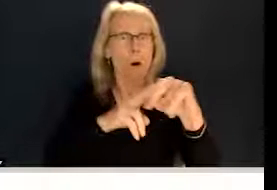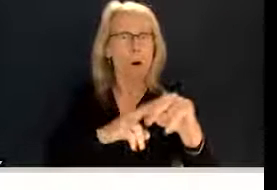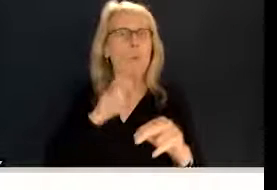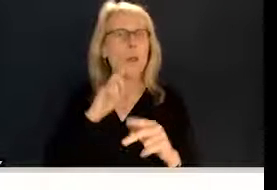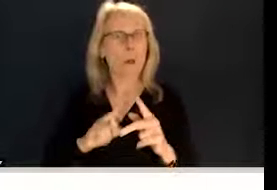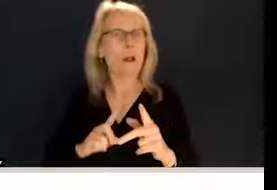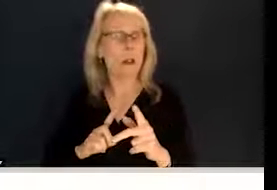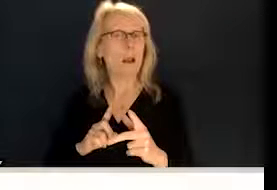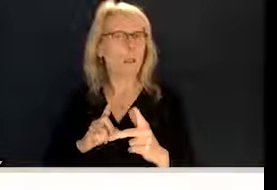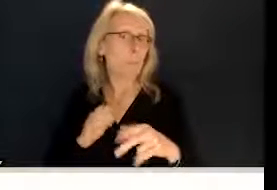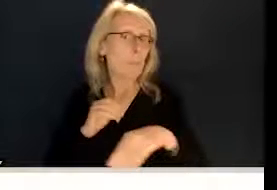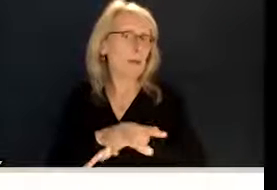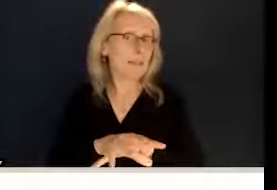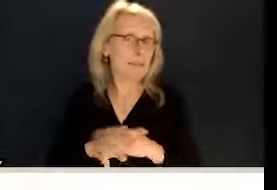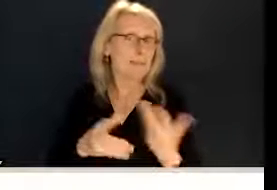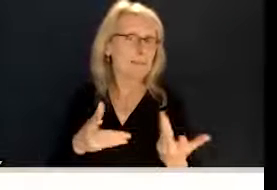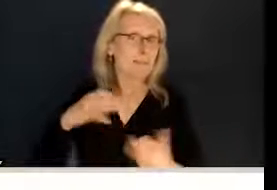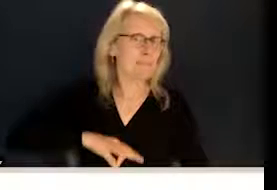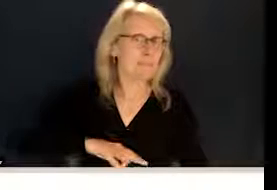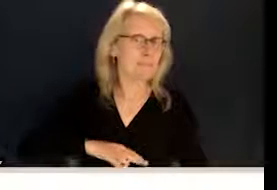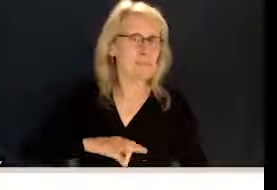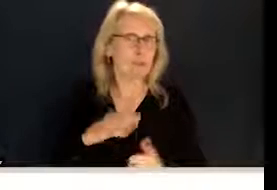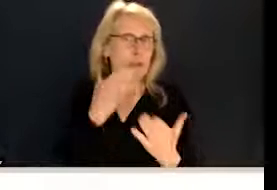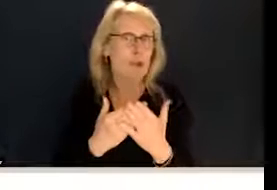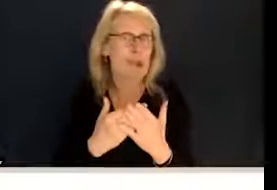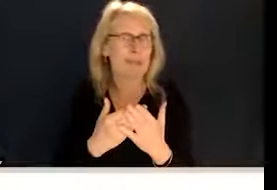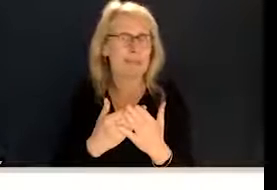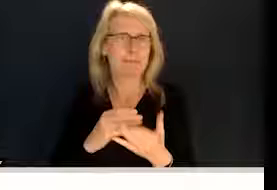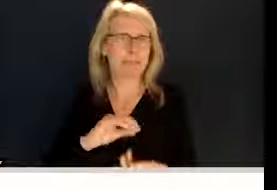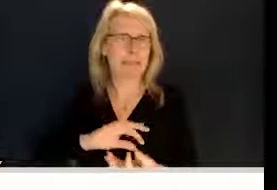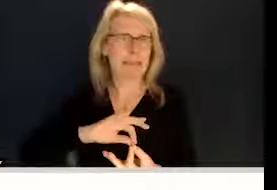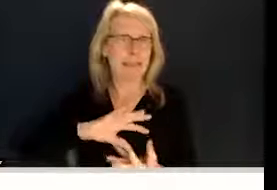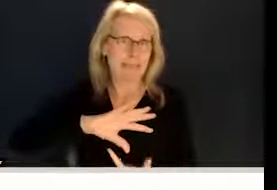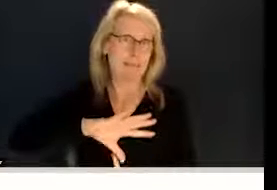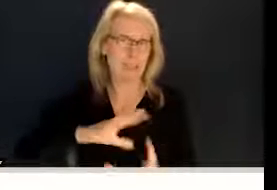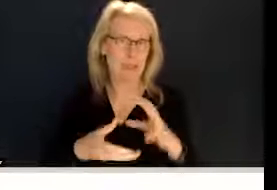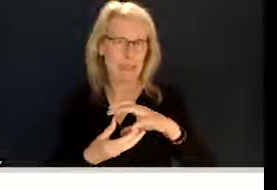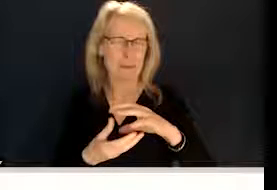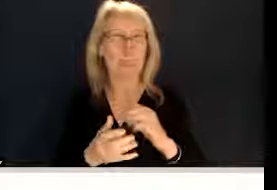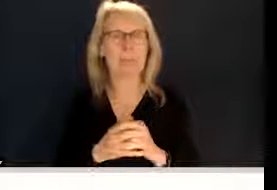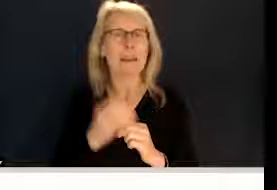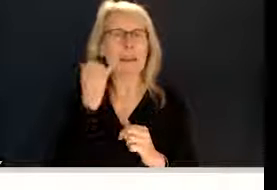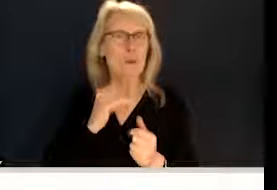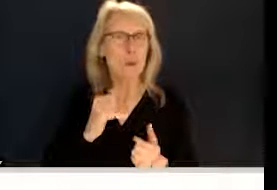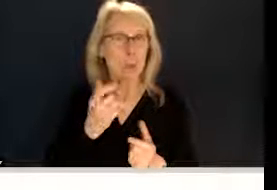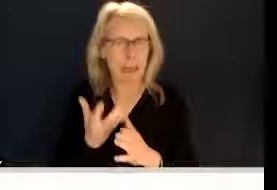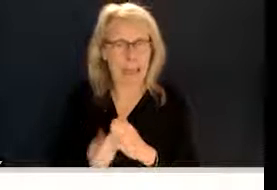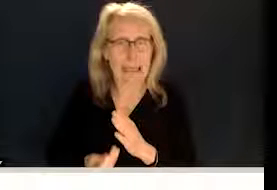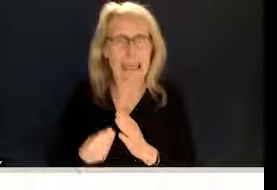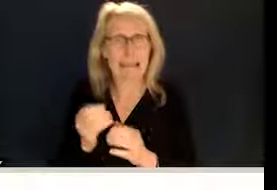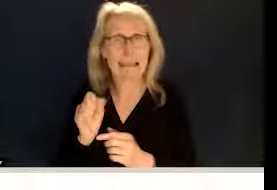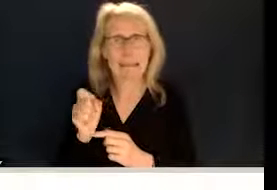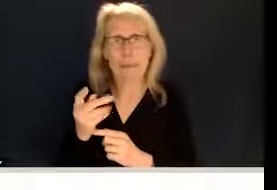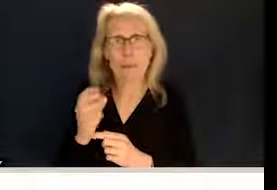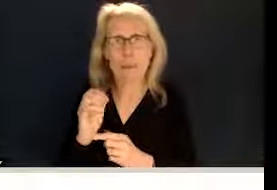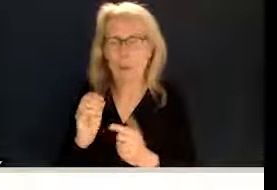and benefits, that means that those without or those lacking socioeconomic